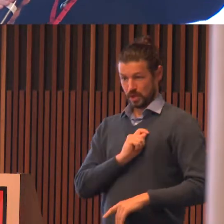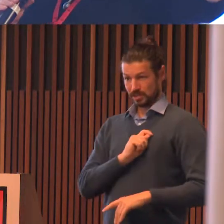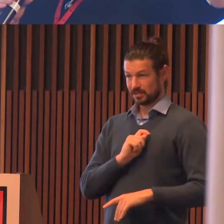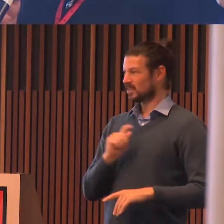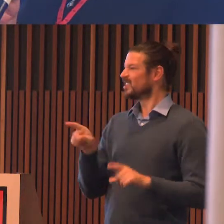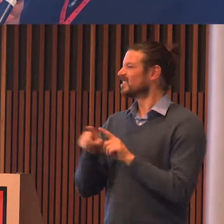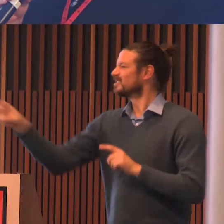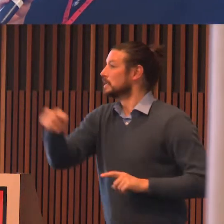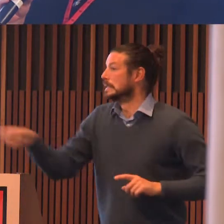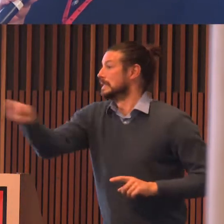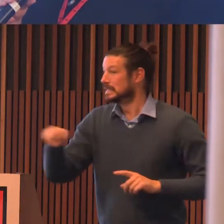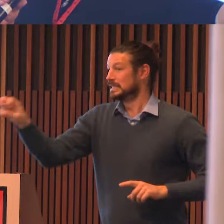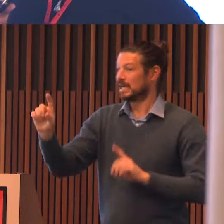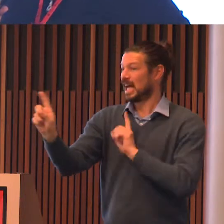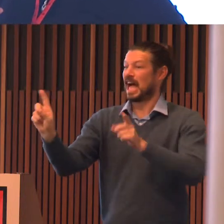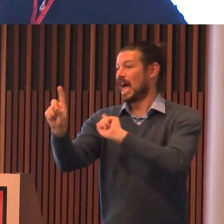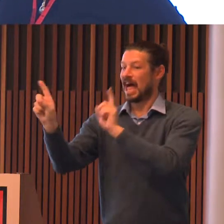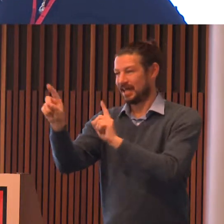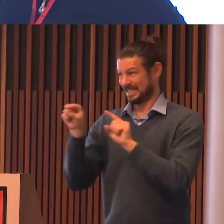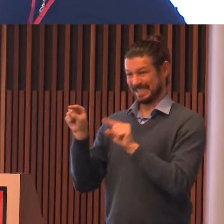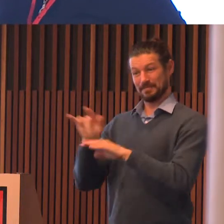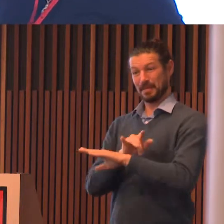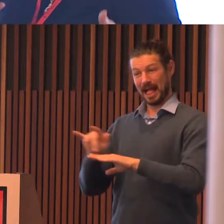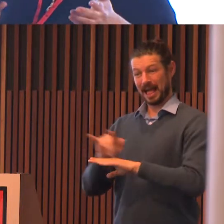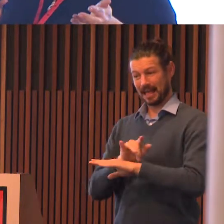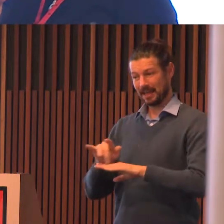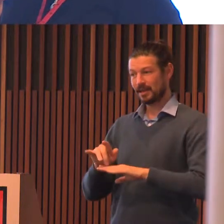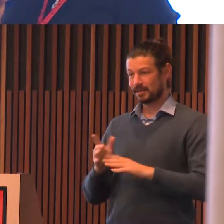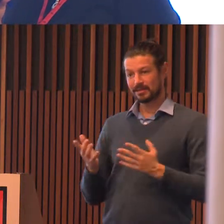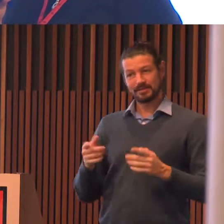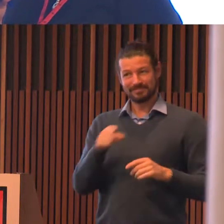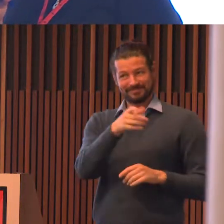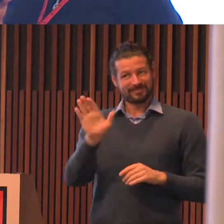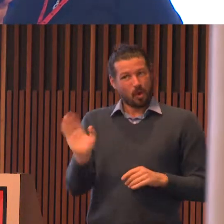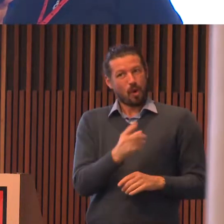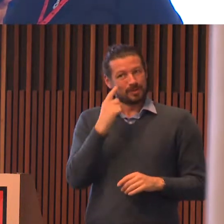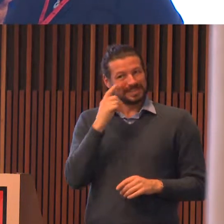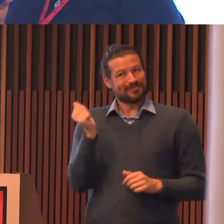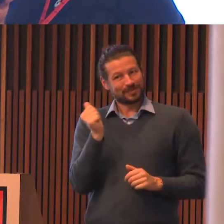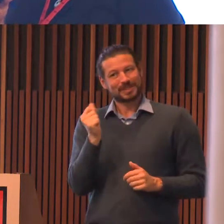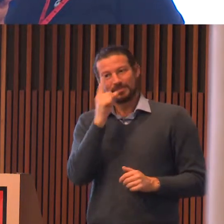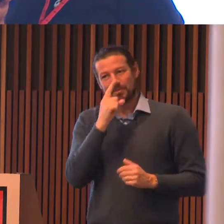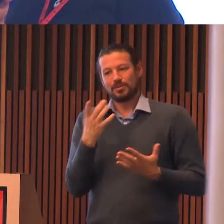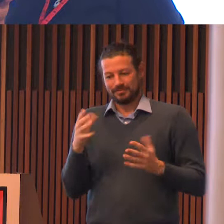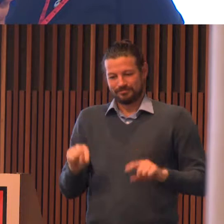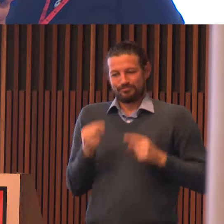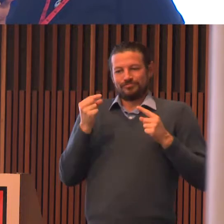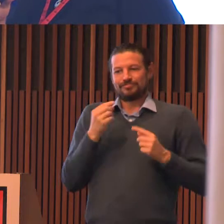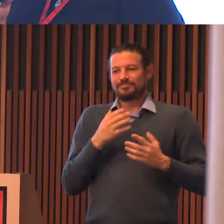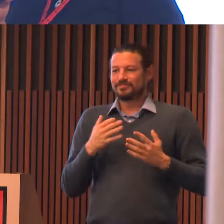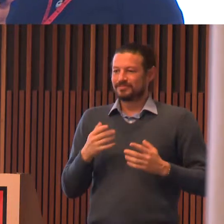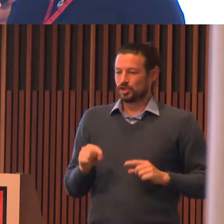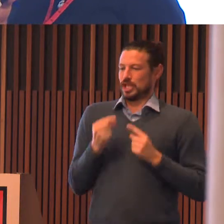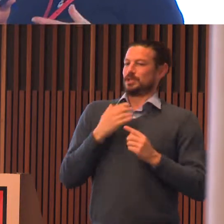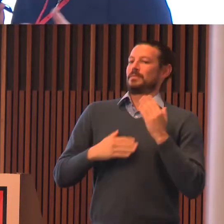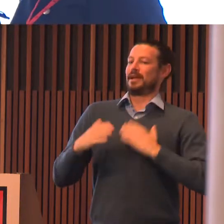running around and others chasing them. We've all worked with people who have challenges and